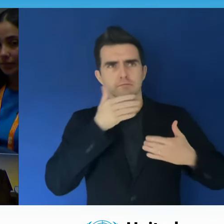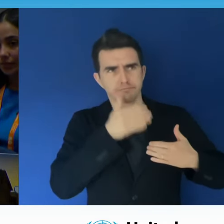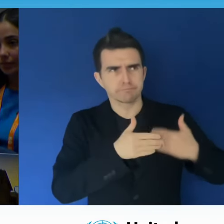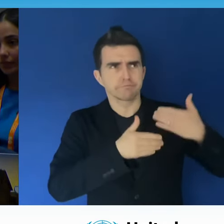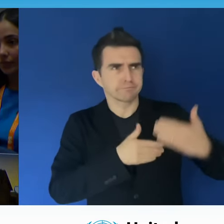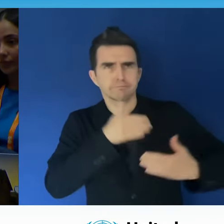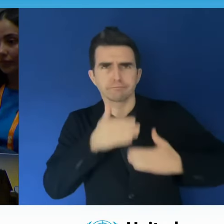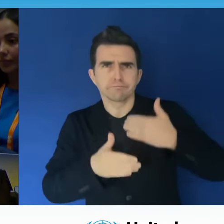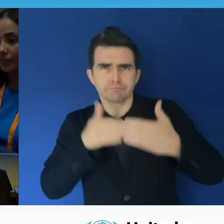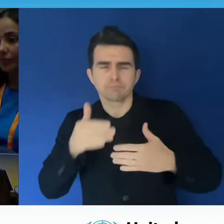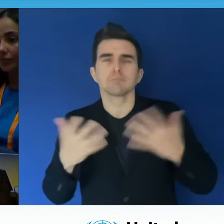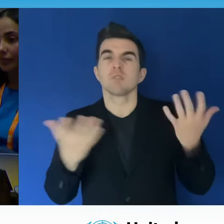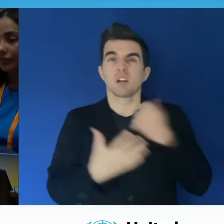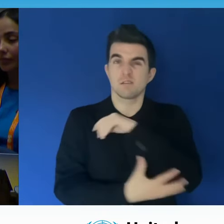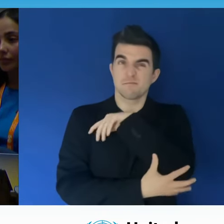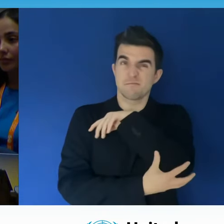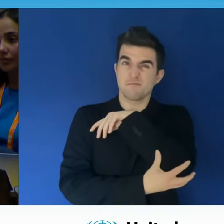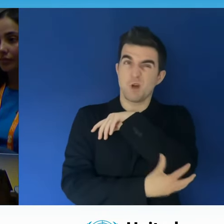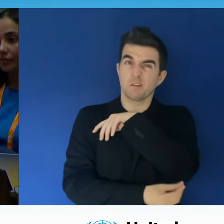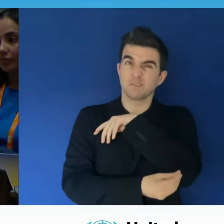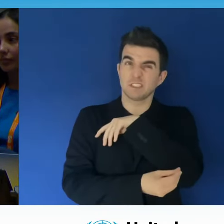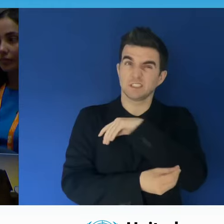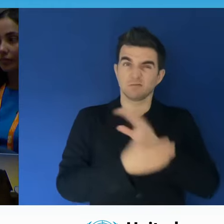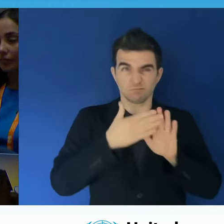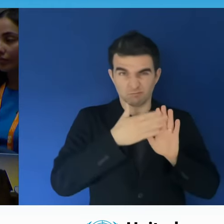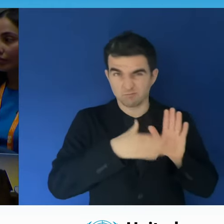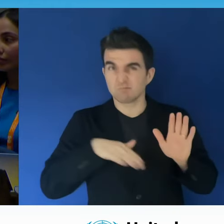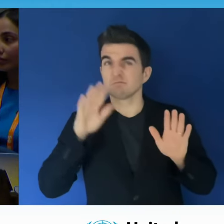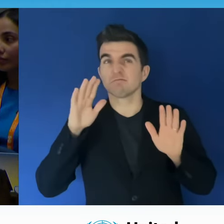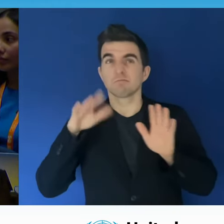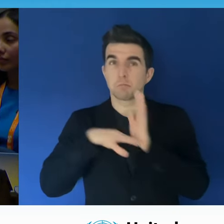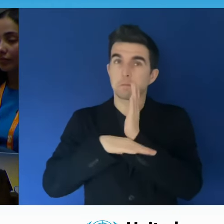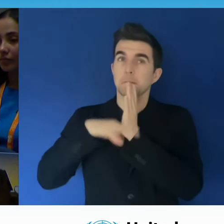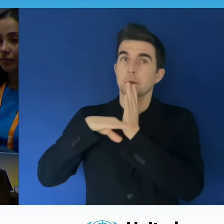to welcome the following distinguished speakers.